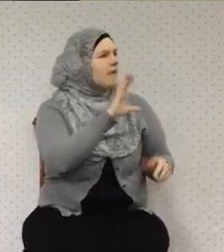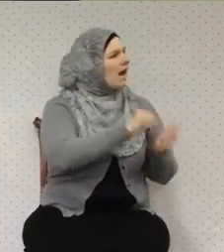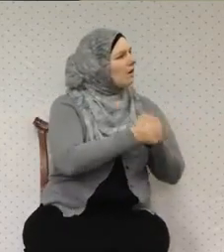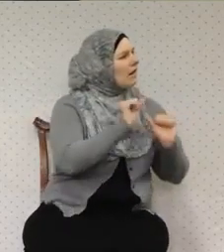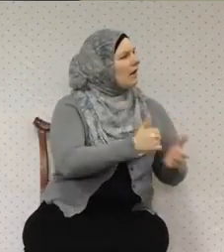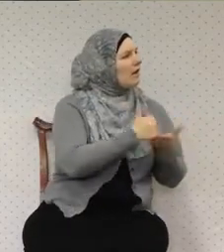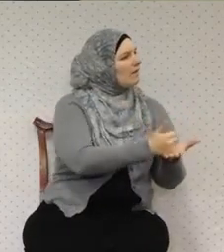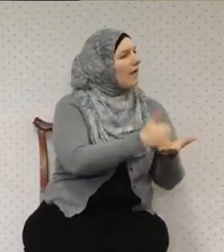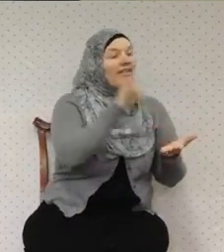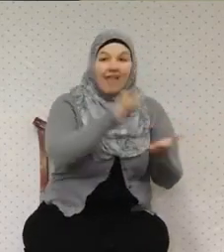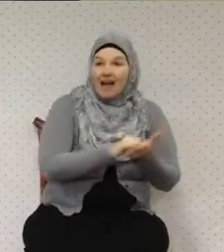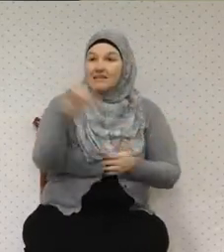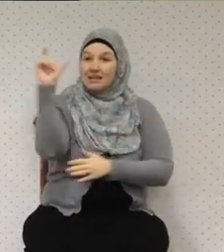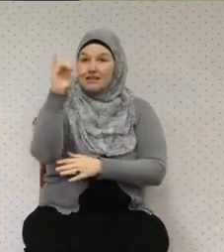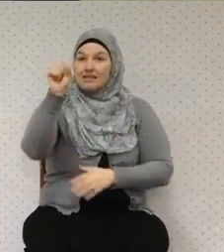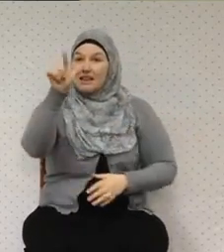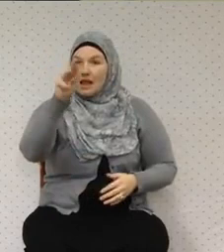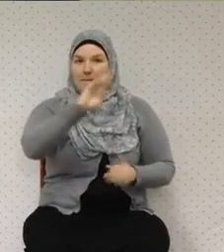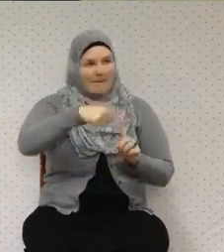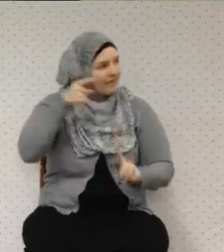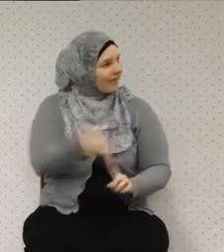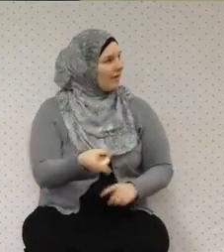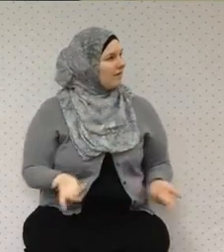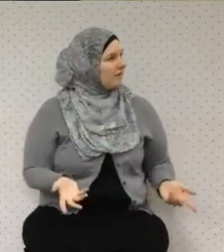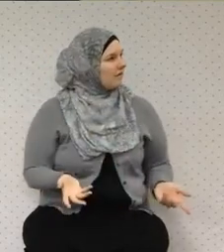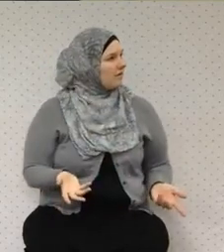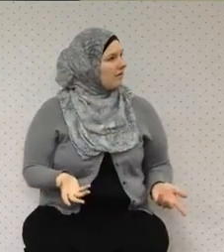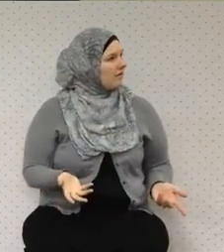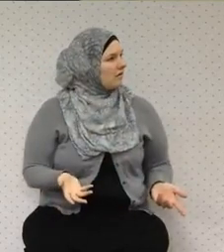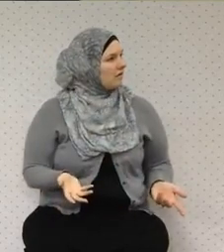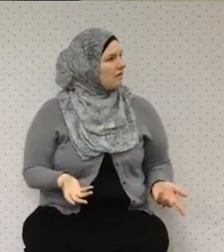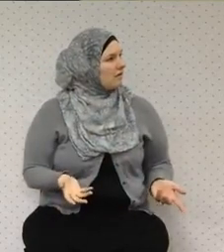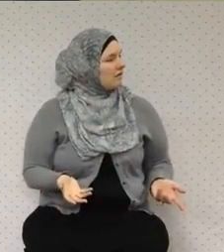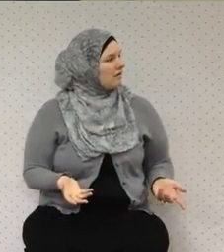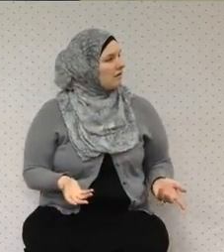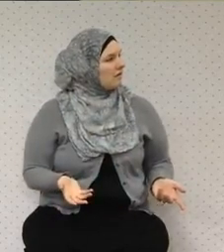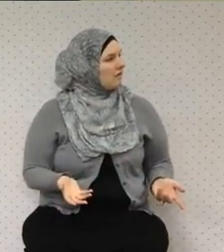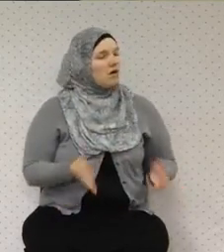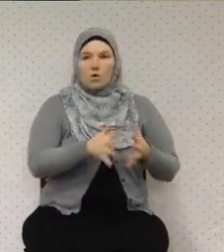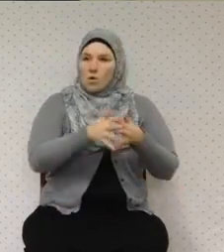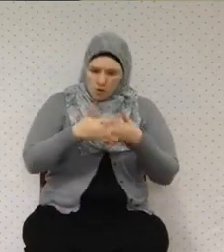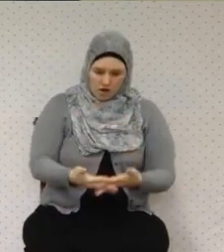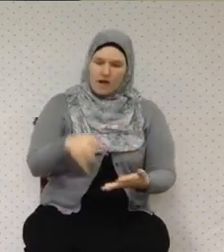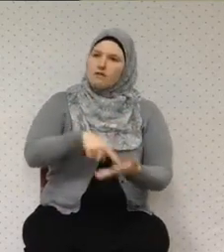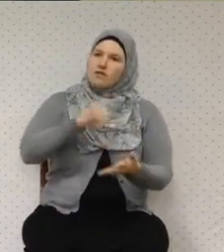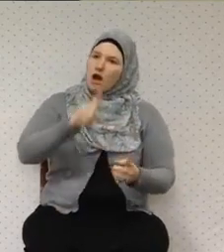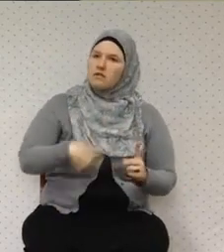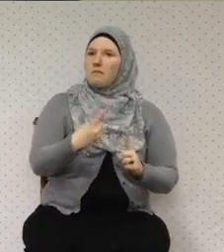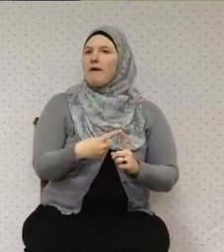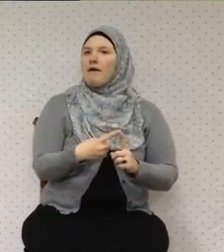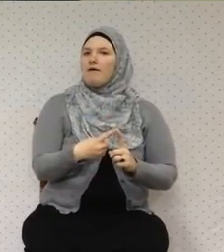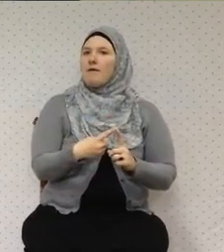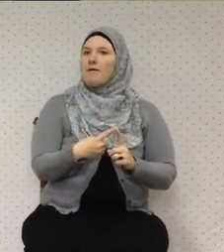This is what Islam is about. The Quran says this is the description, this is the criteria and